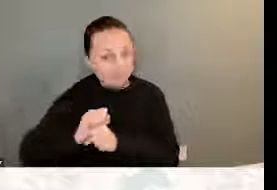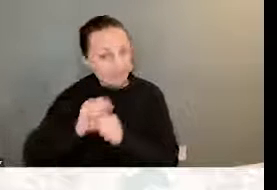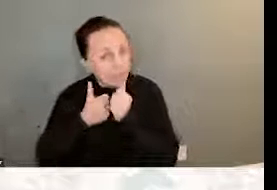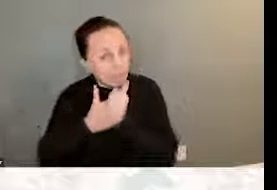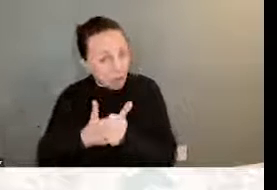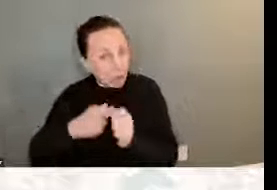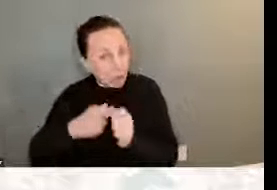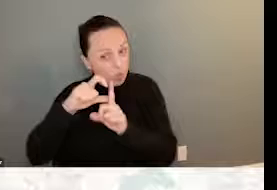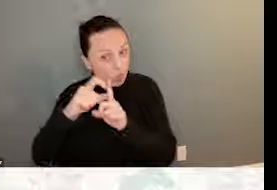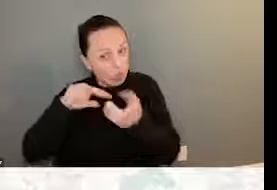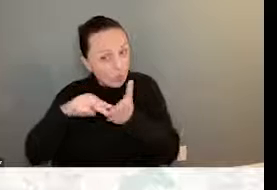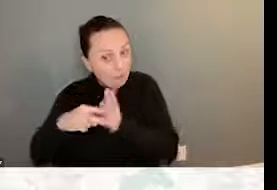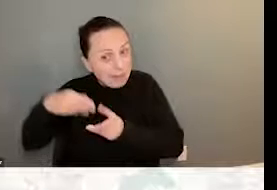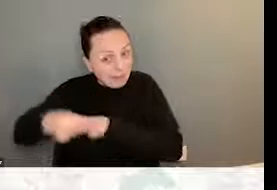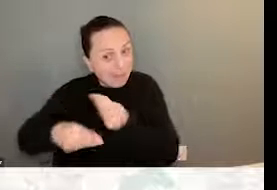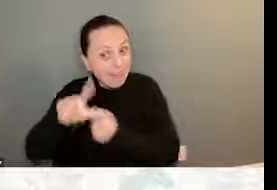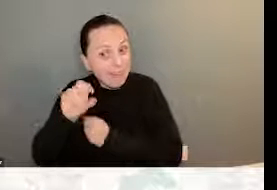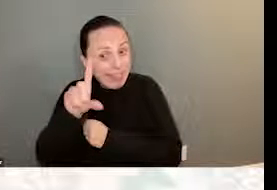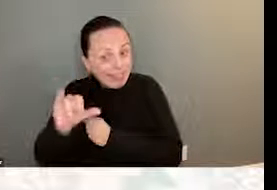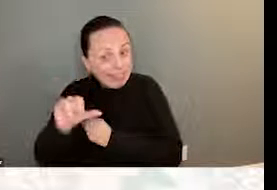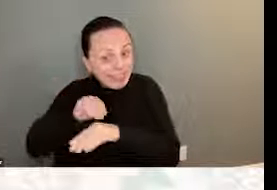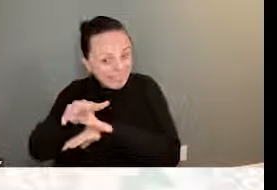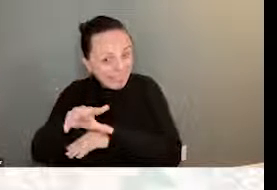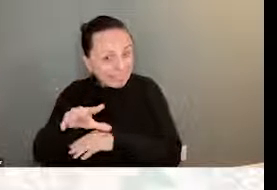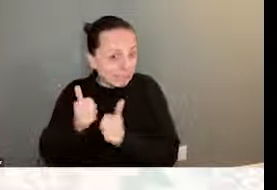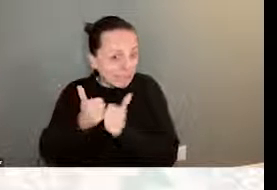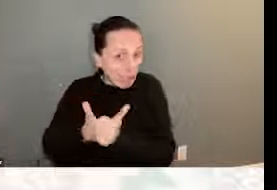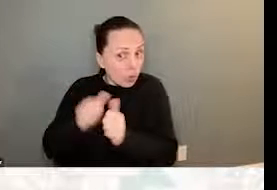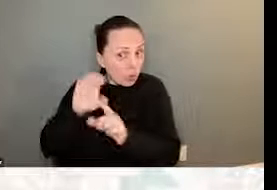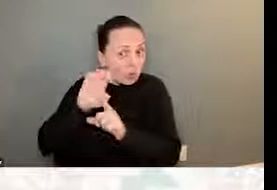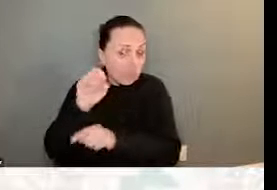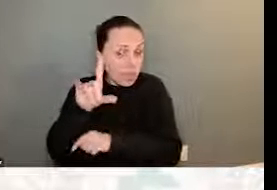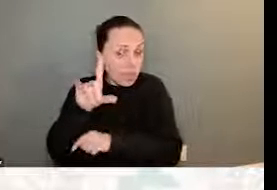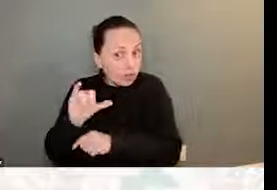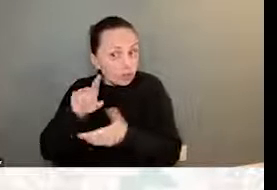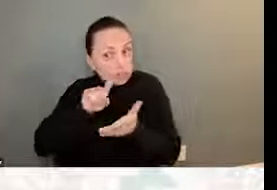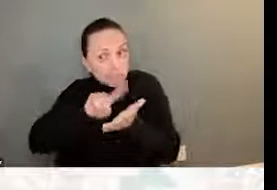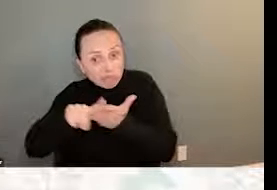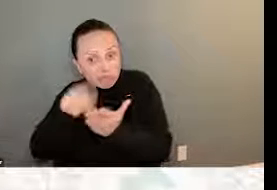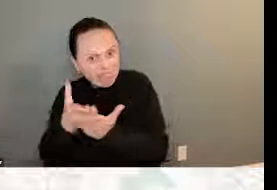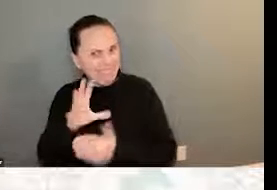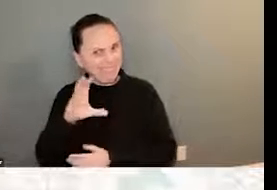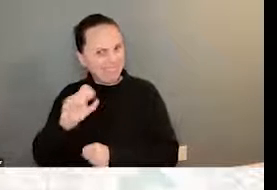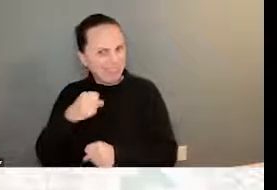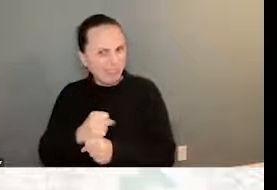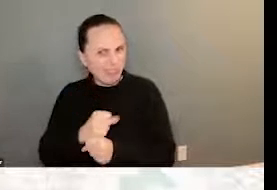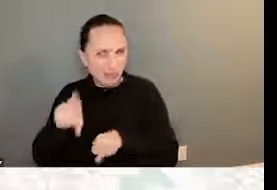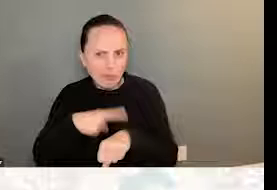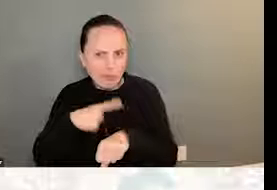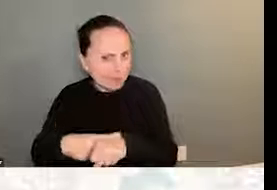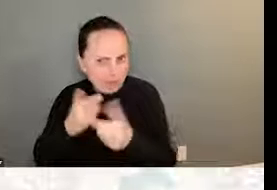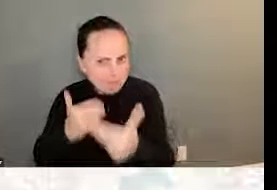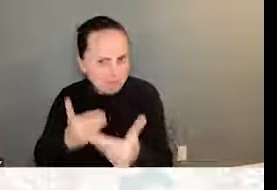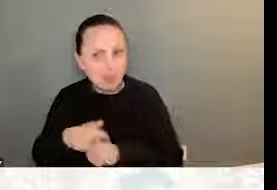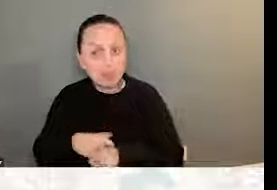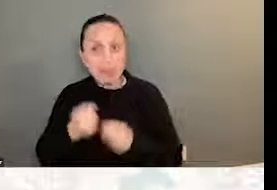definition of legacy effects in the ecological literature, then 50 years ain't that long, right? Many of the